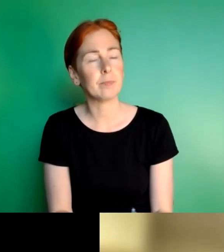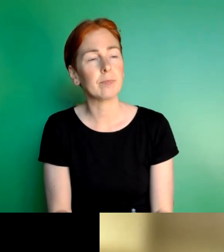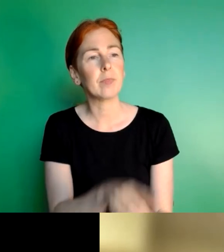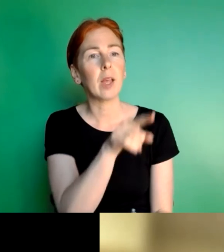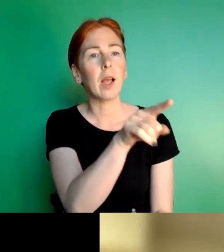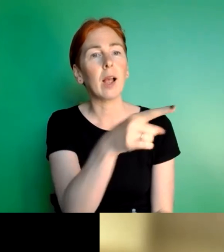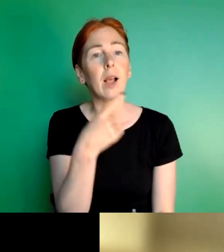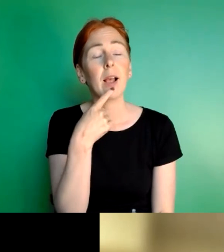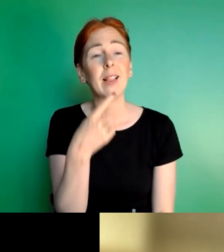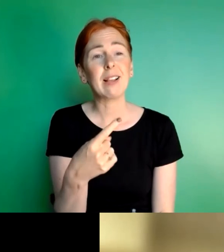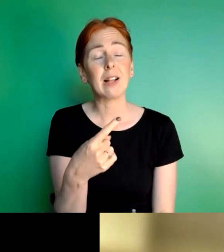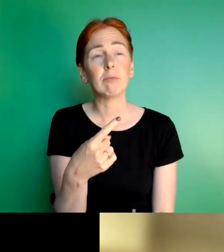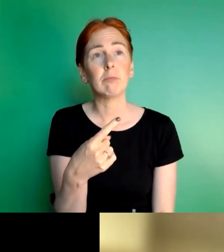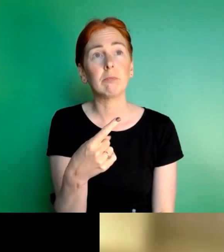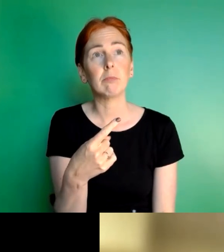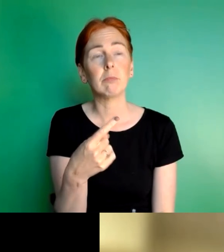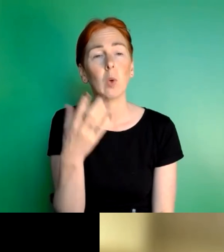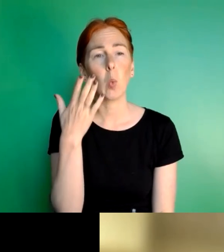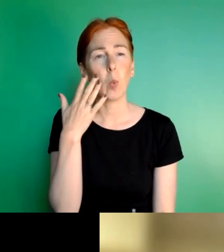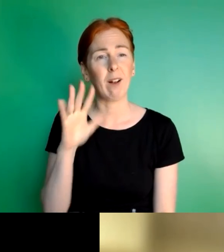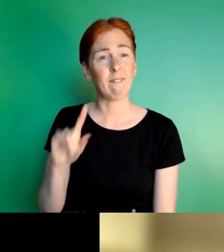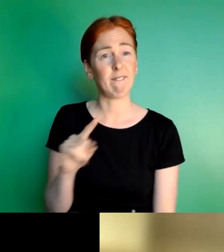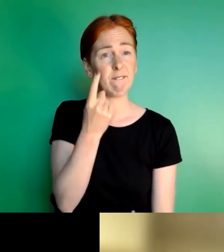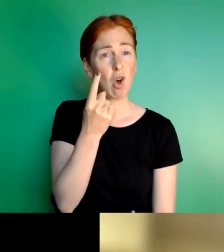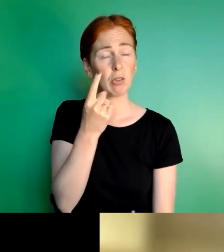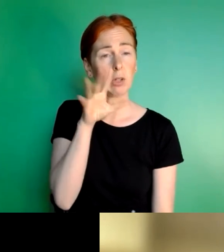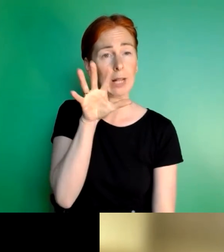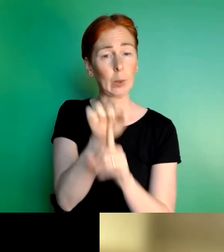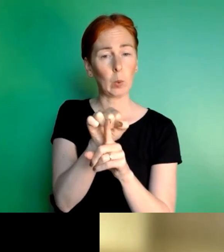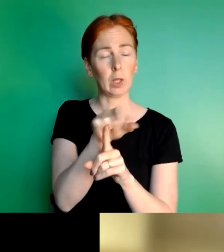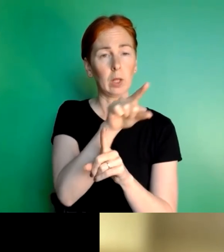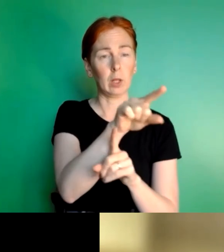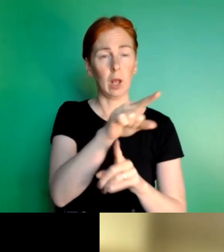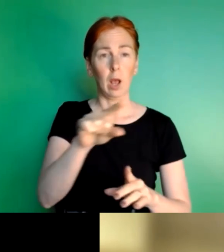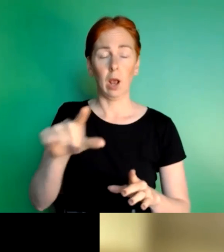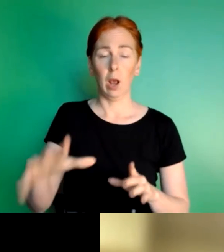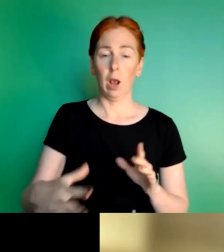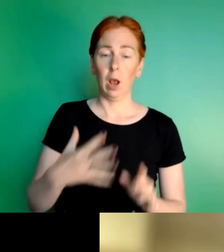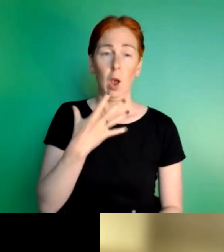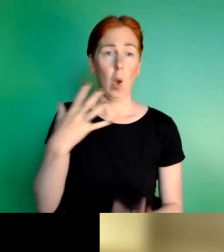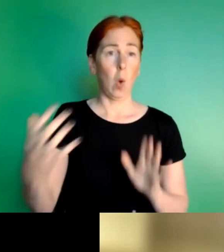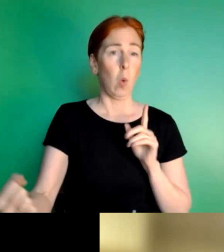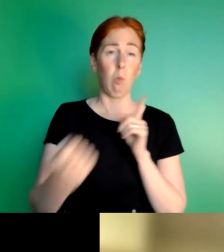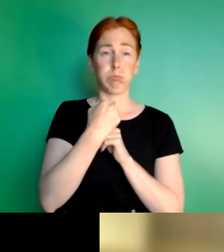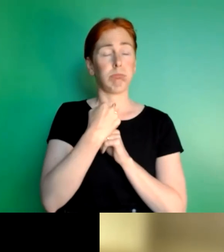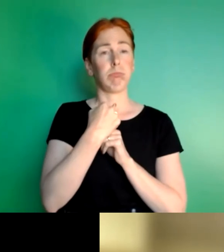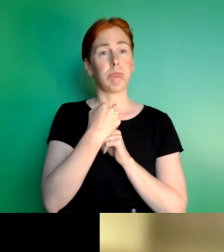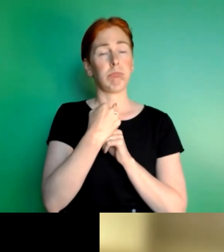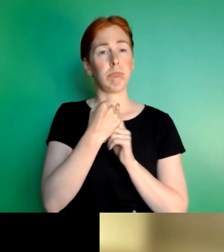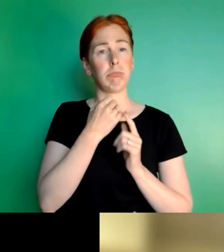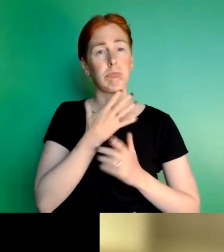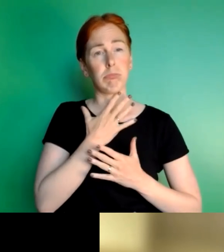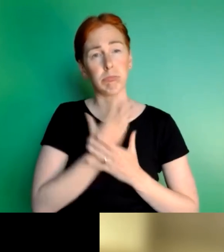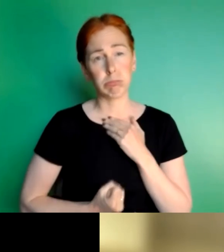all would in this scenario of feeling devastated, but they recognized their role as parents as being one